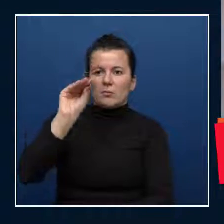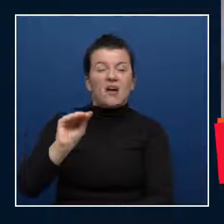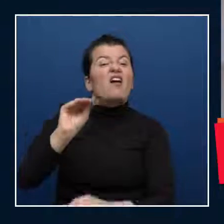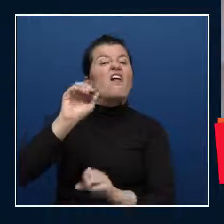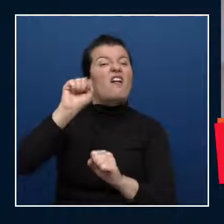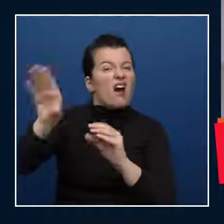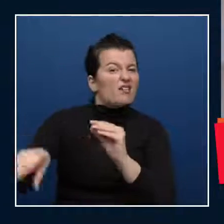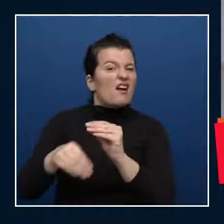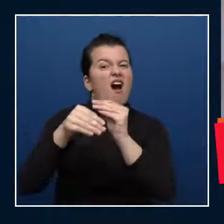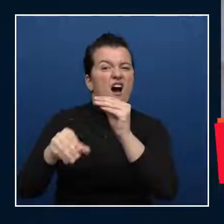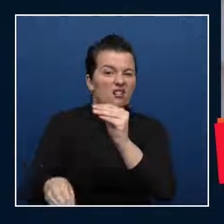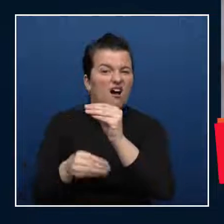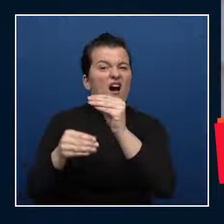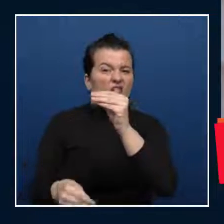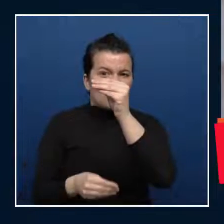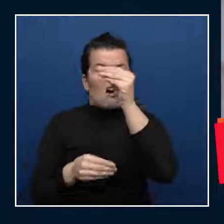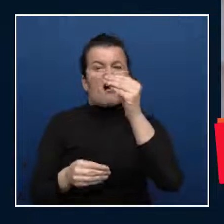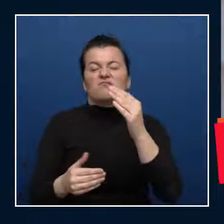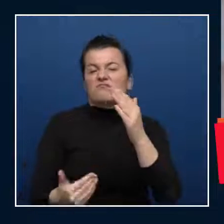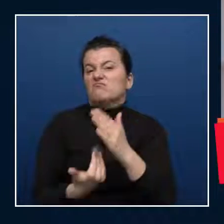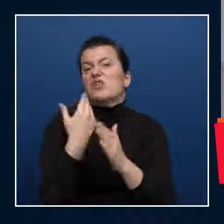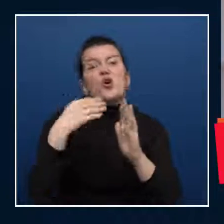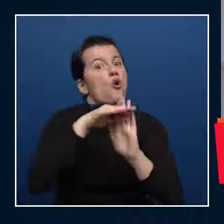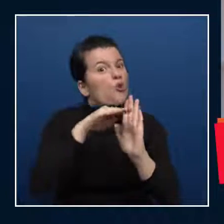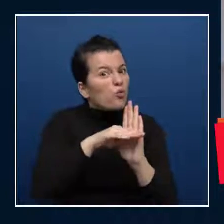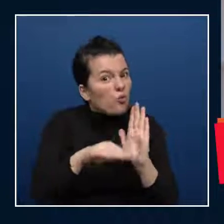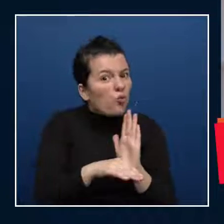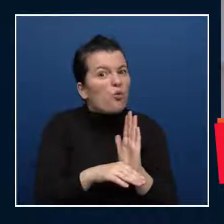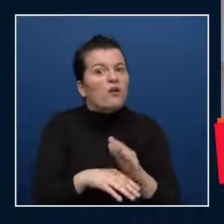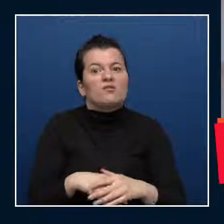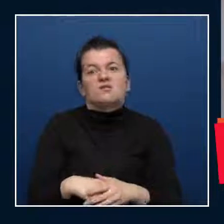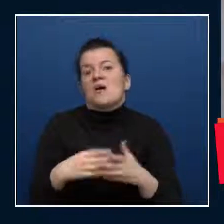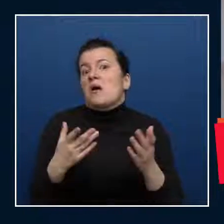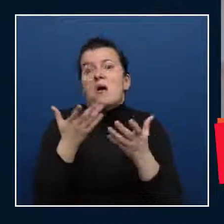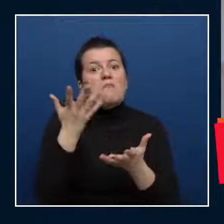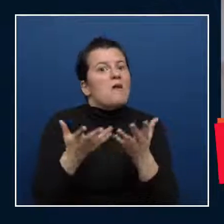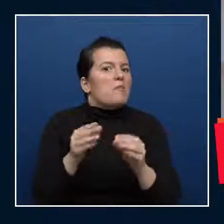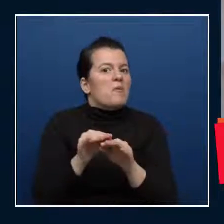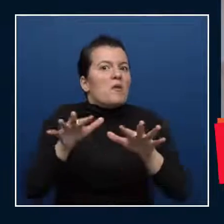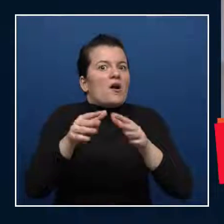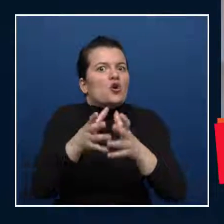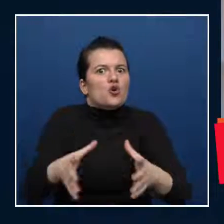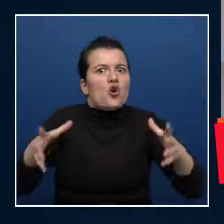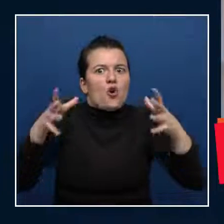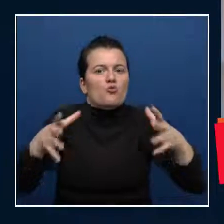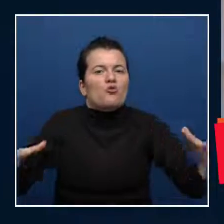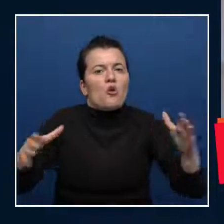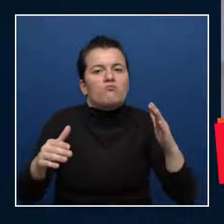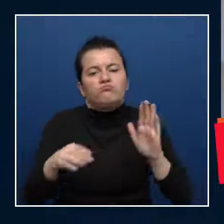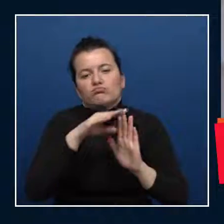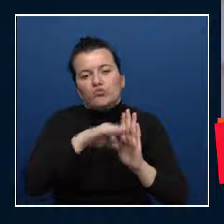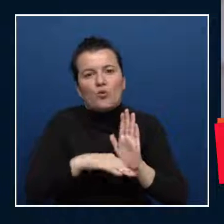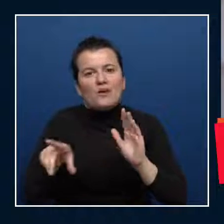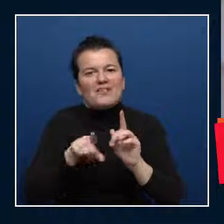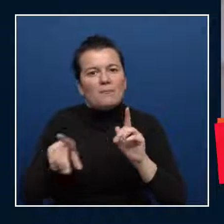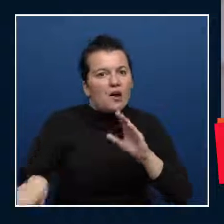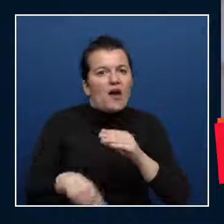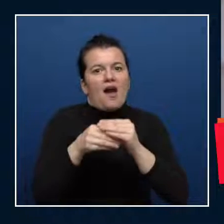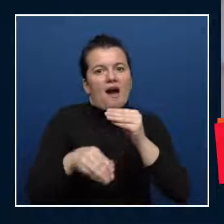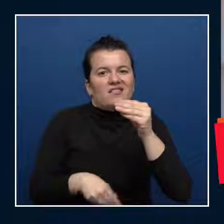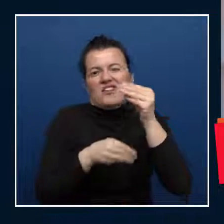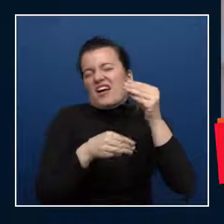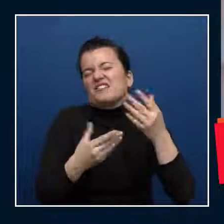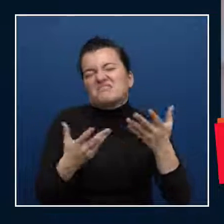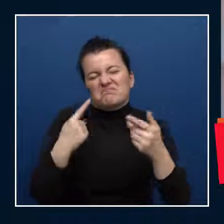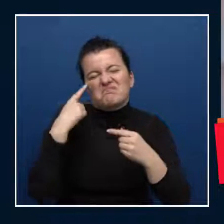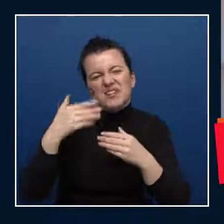custom rules. And as things grow, then I'm sure we'll add to all those rules as well. I enabled all those rules. I don't